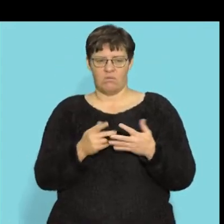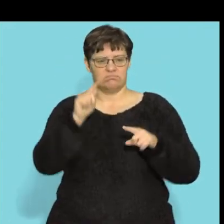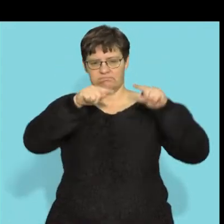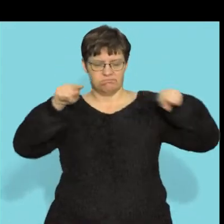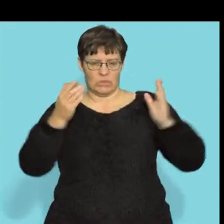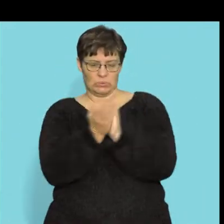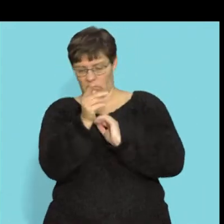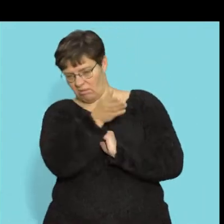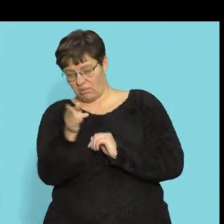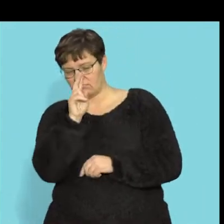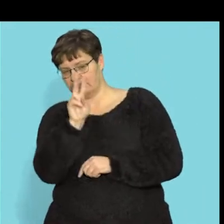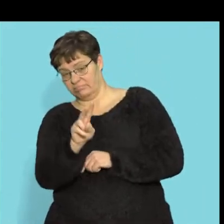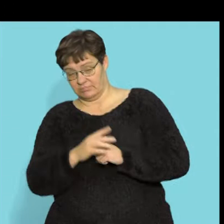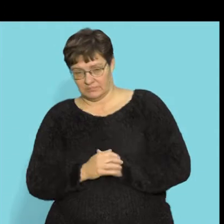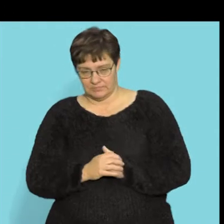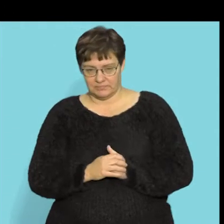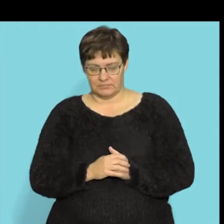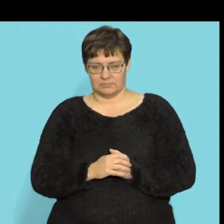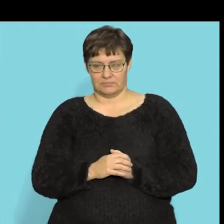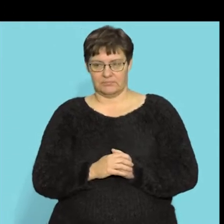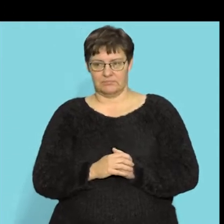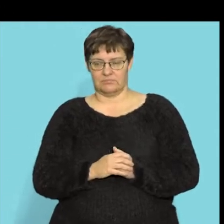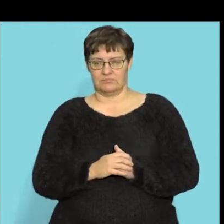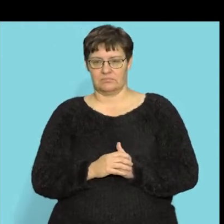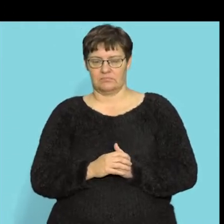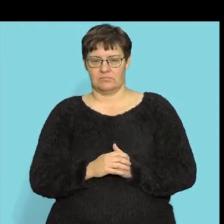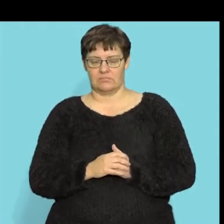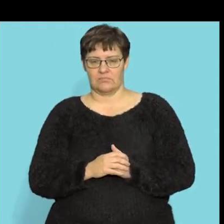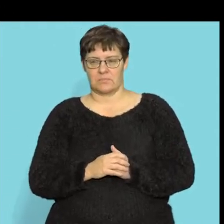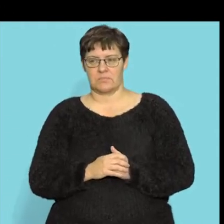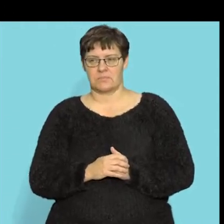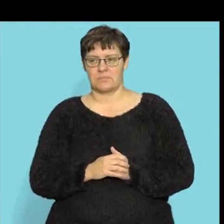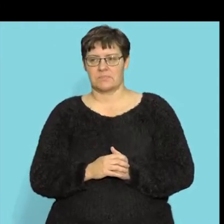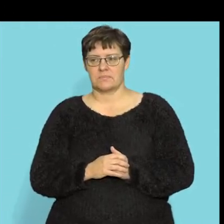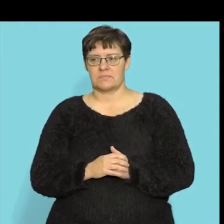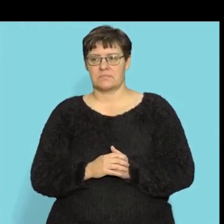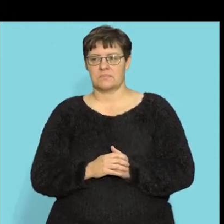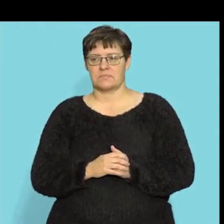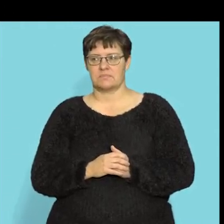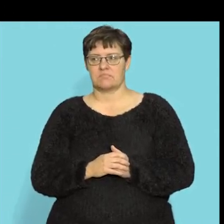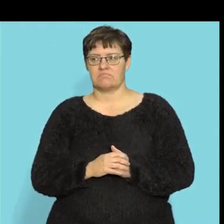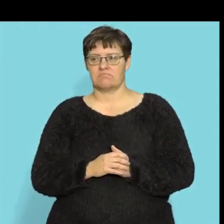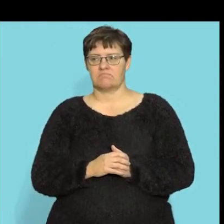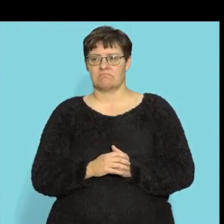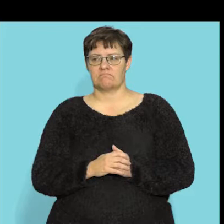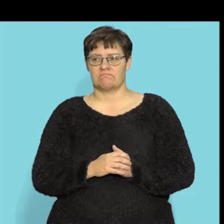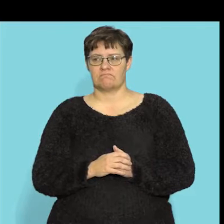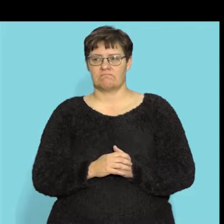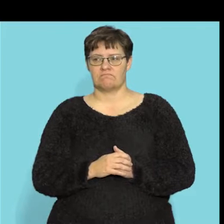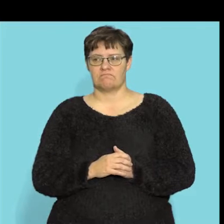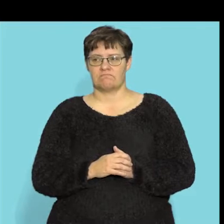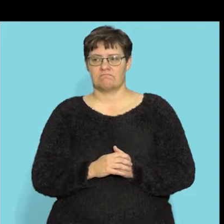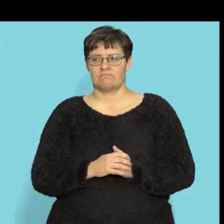in our labs at our different schools, right? So that's how it looks like. This is just but one example, right?